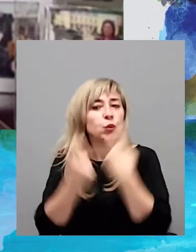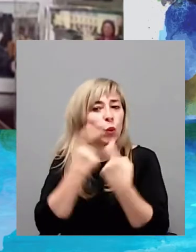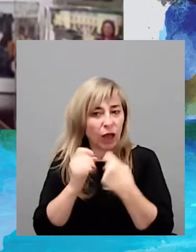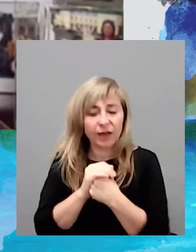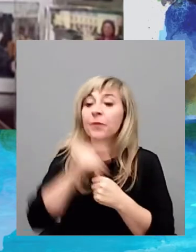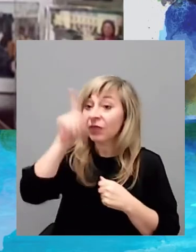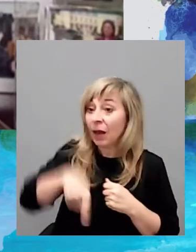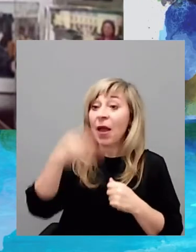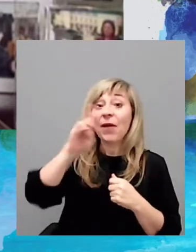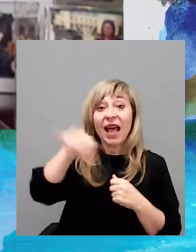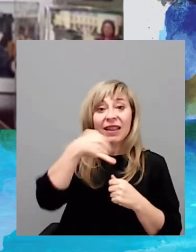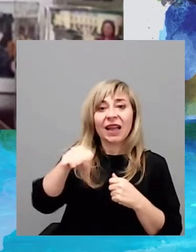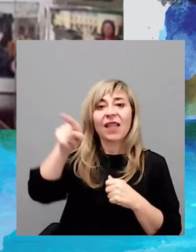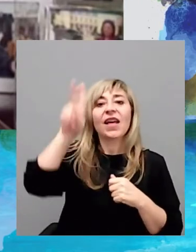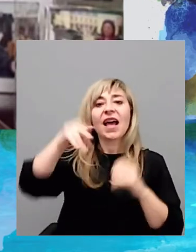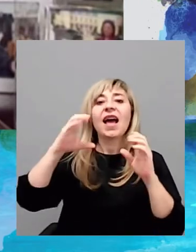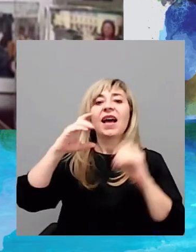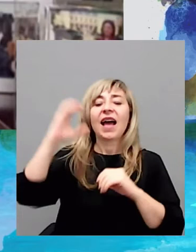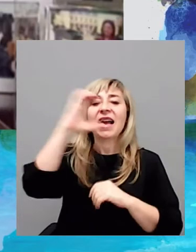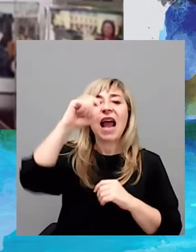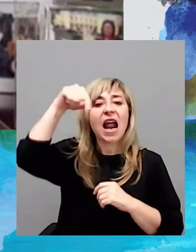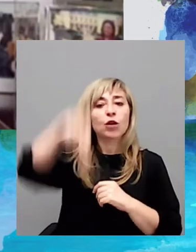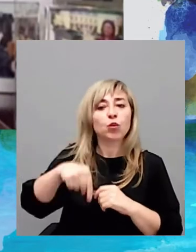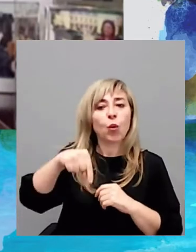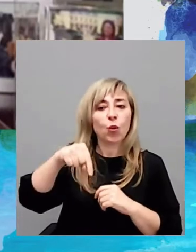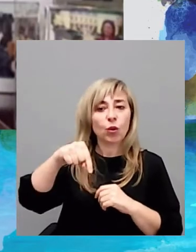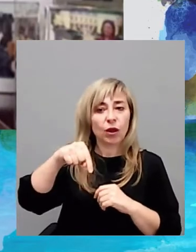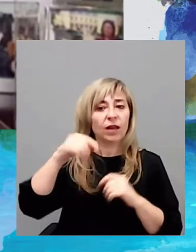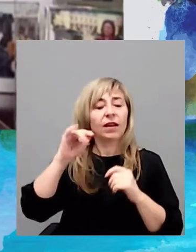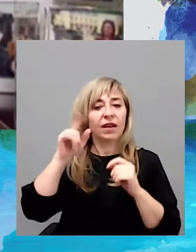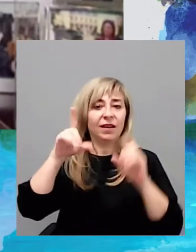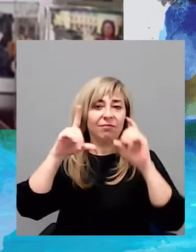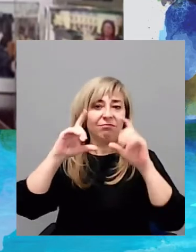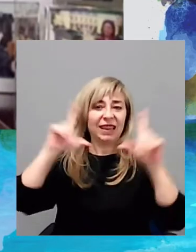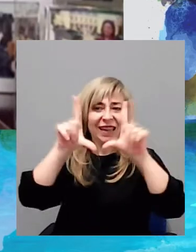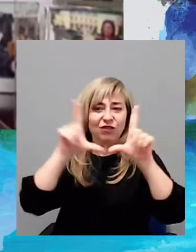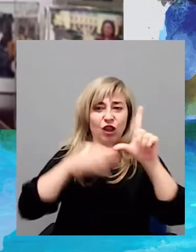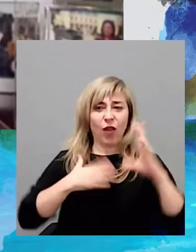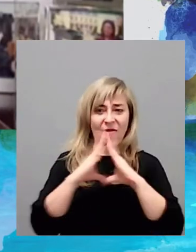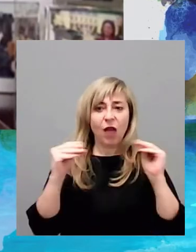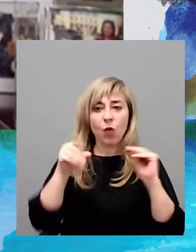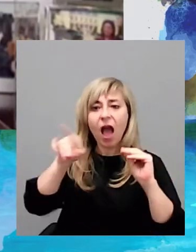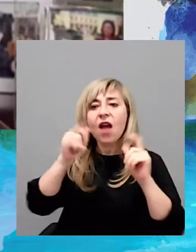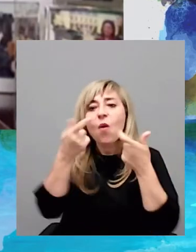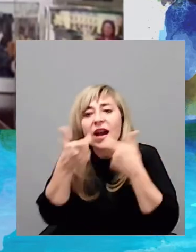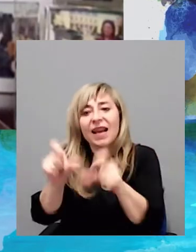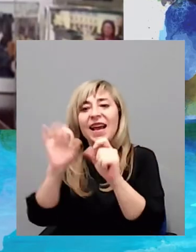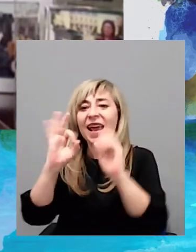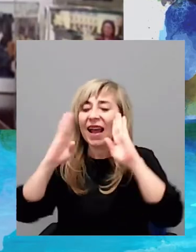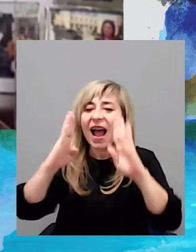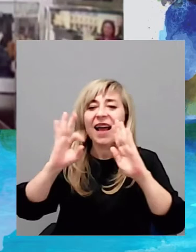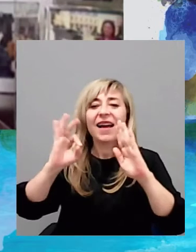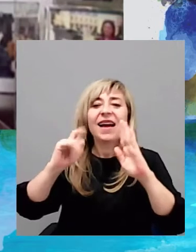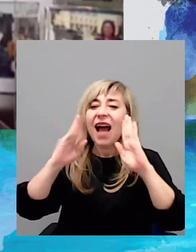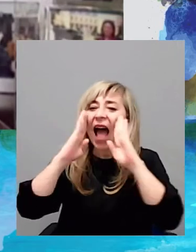Beatriz is an important voice and has a lot to say about